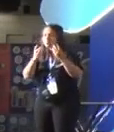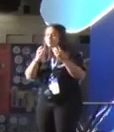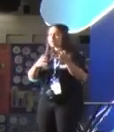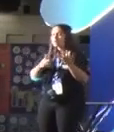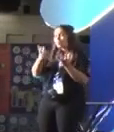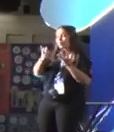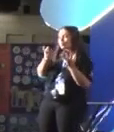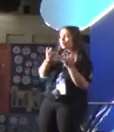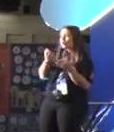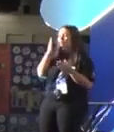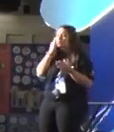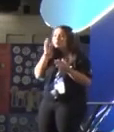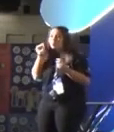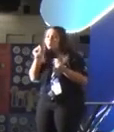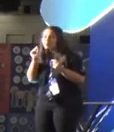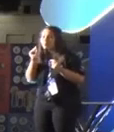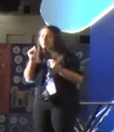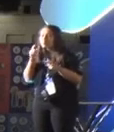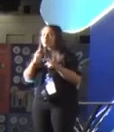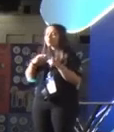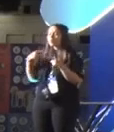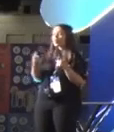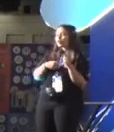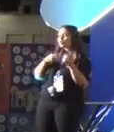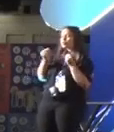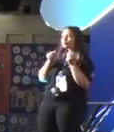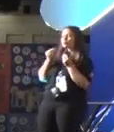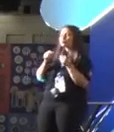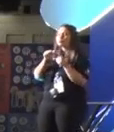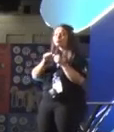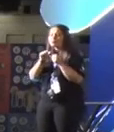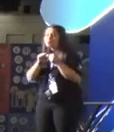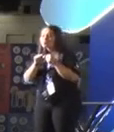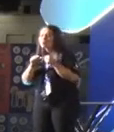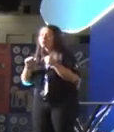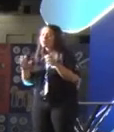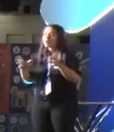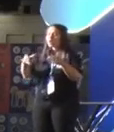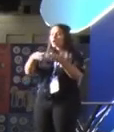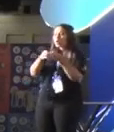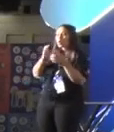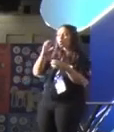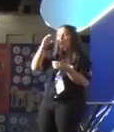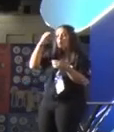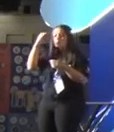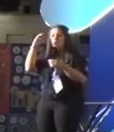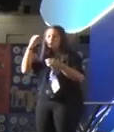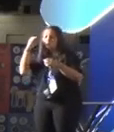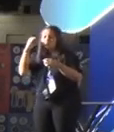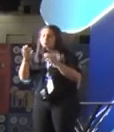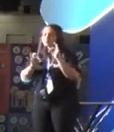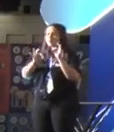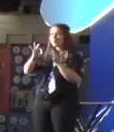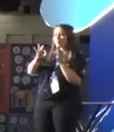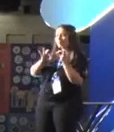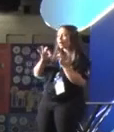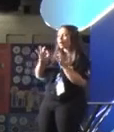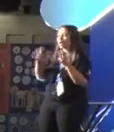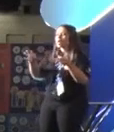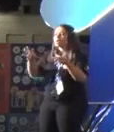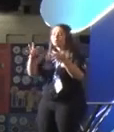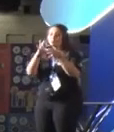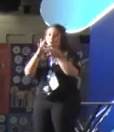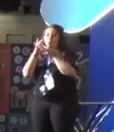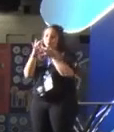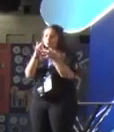do and what in the science engagement community? And she said, it's about more engagement. It's about increasing the level of